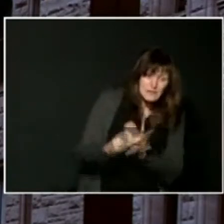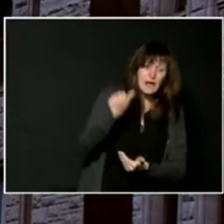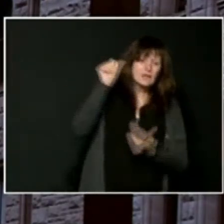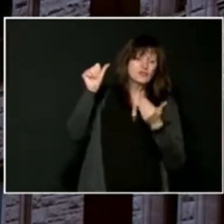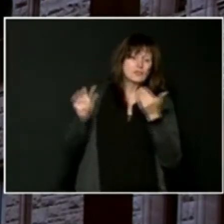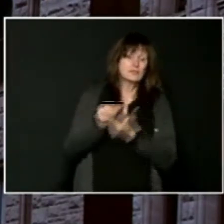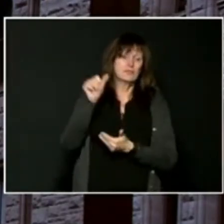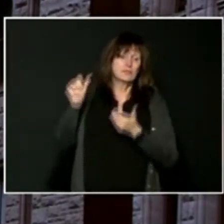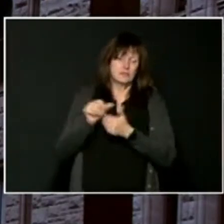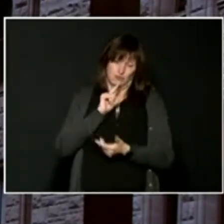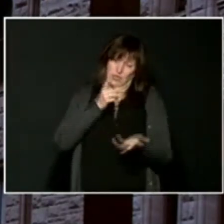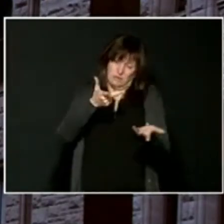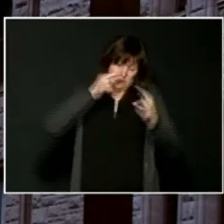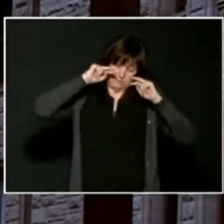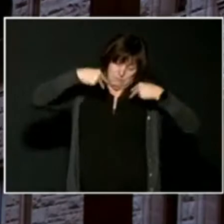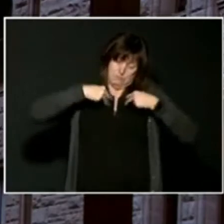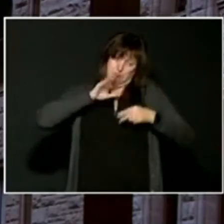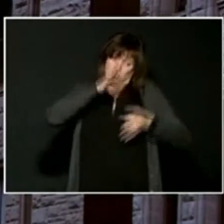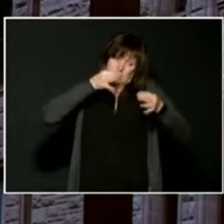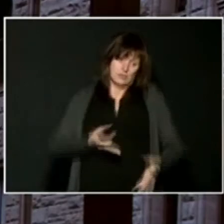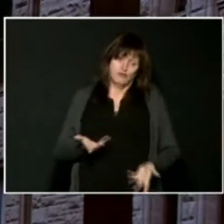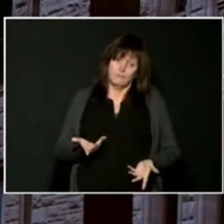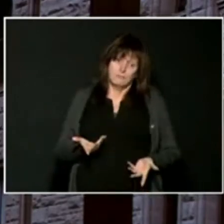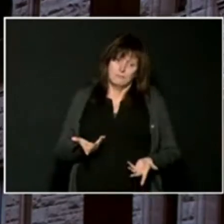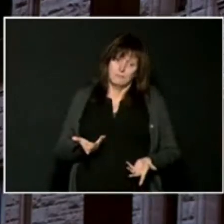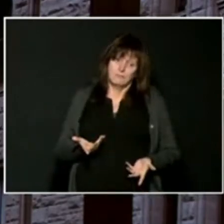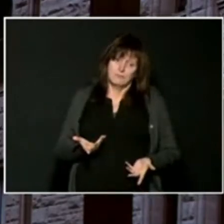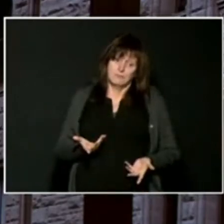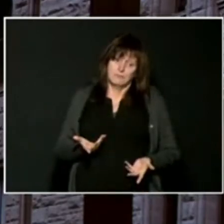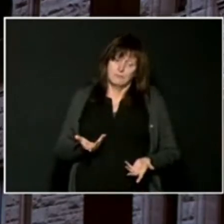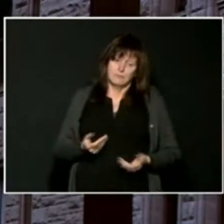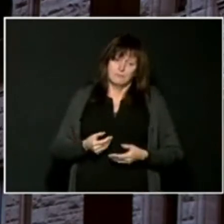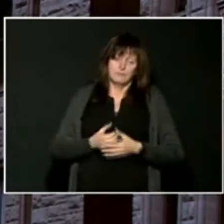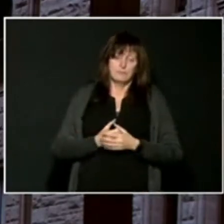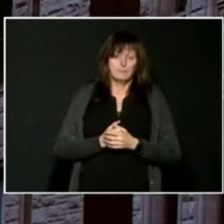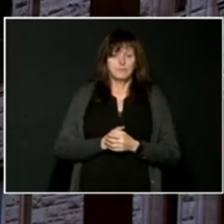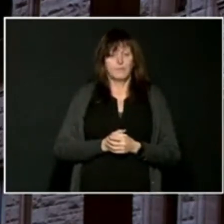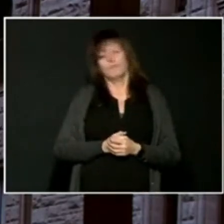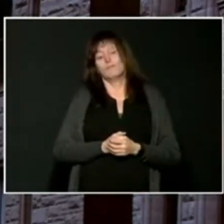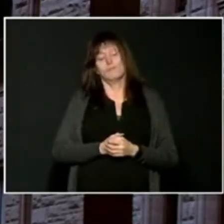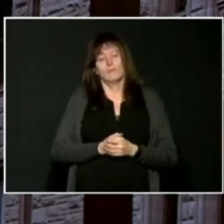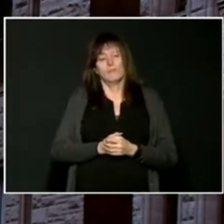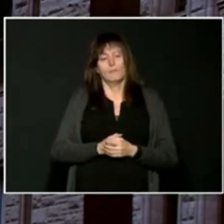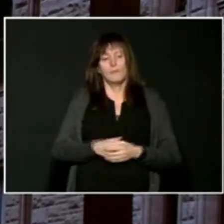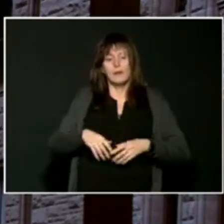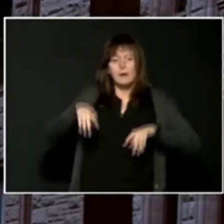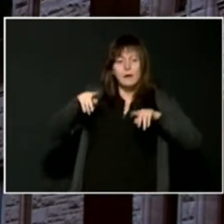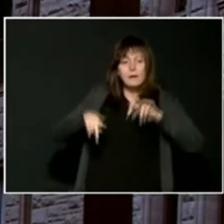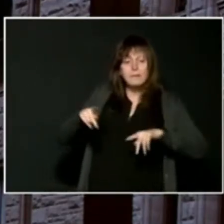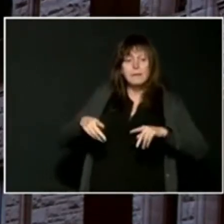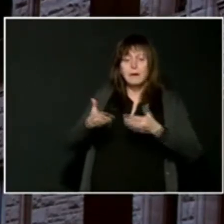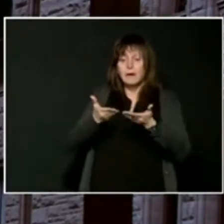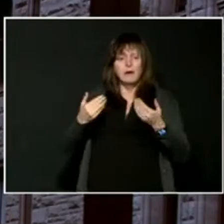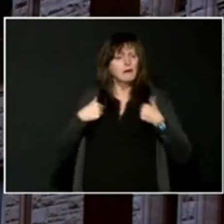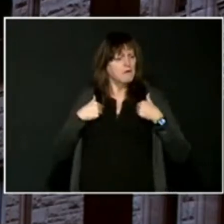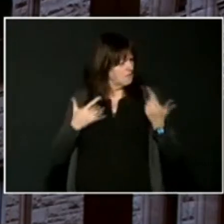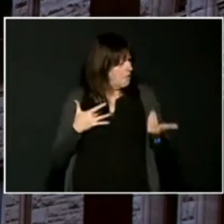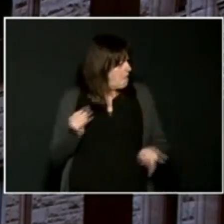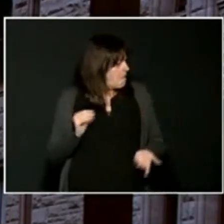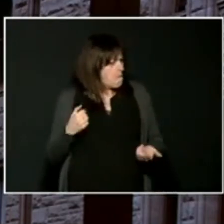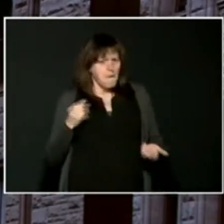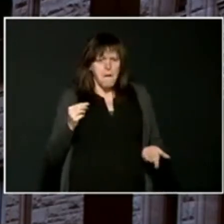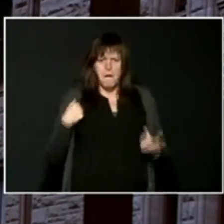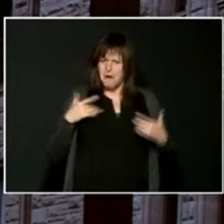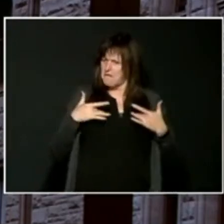Because a lot of those people you're talking to, at the time they're incubating, will not be presenting with symptoms. They may say they were totally well, So you can't